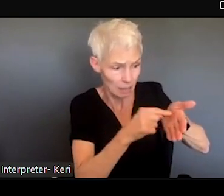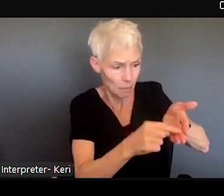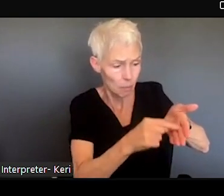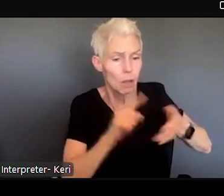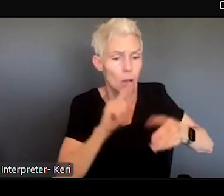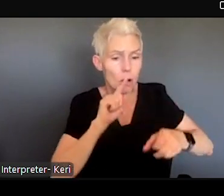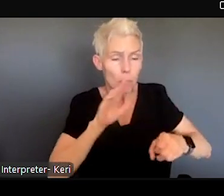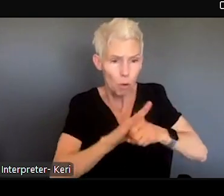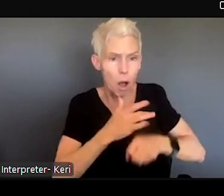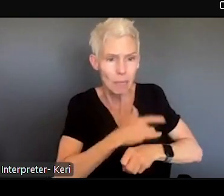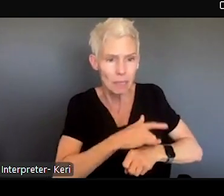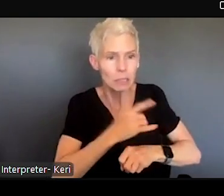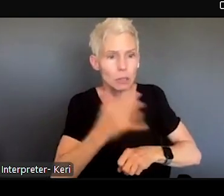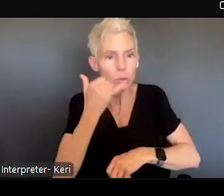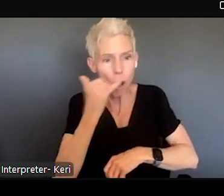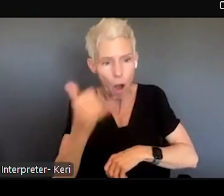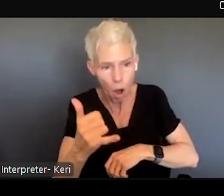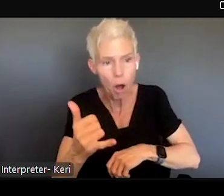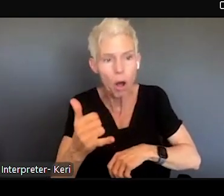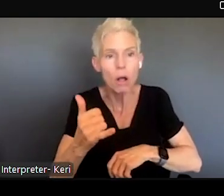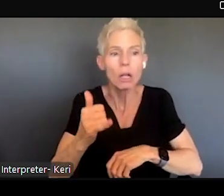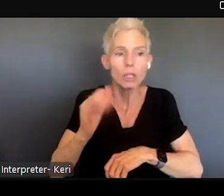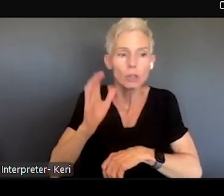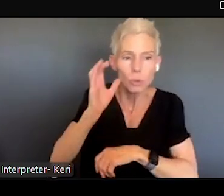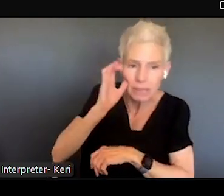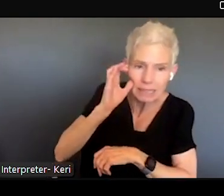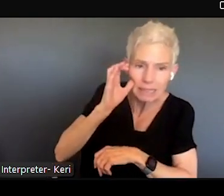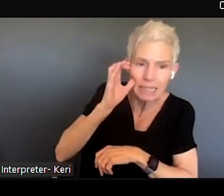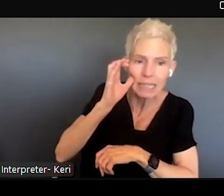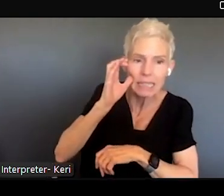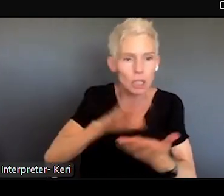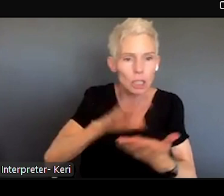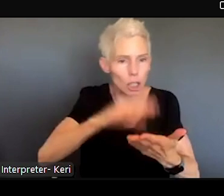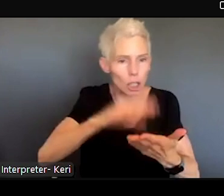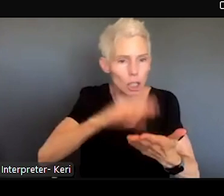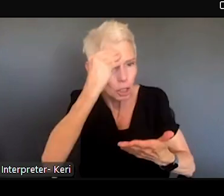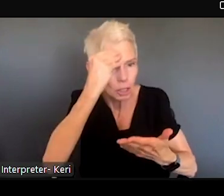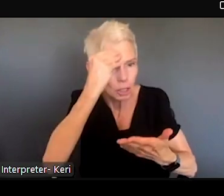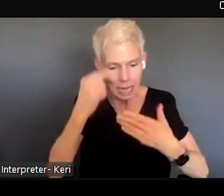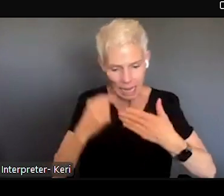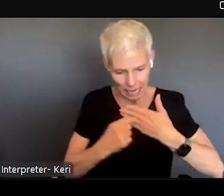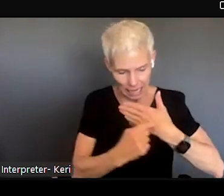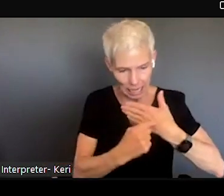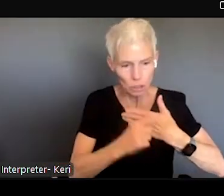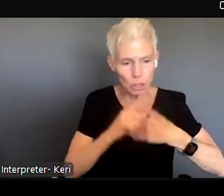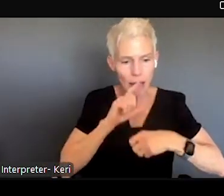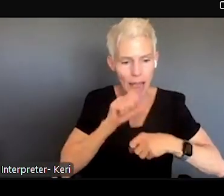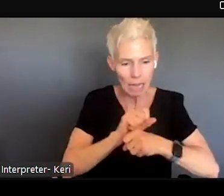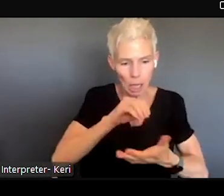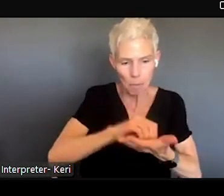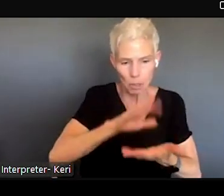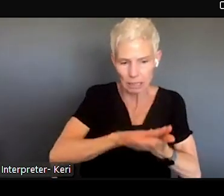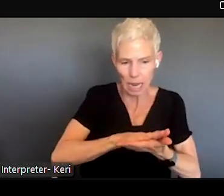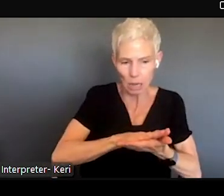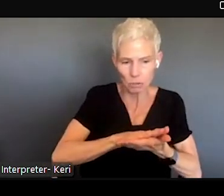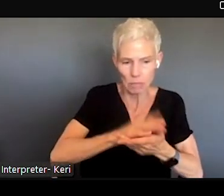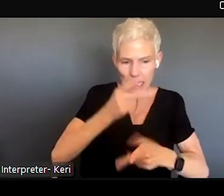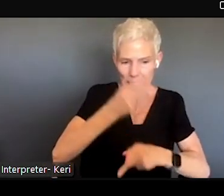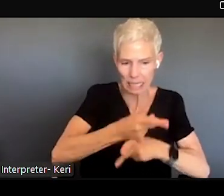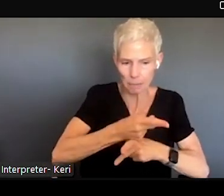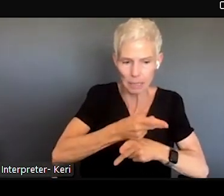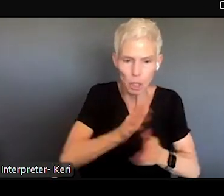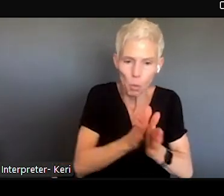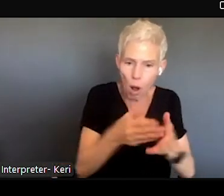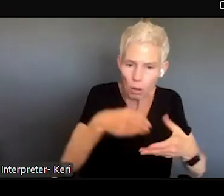call, promise to listen, promise to learn, right? And then on the back is a spot for you to actually write it down and to keep it in your wallet, to keep it in